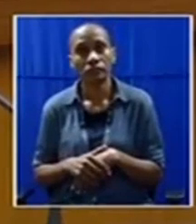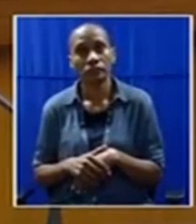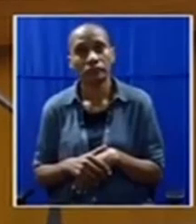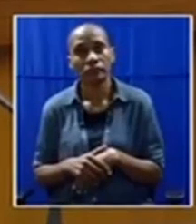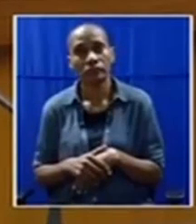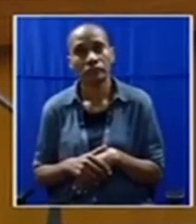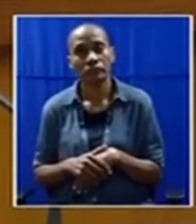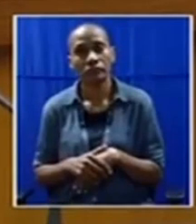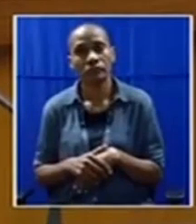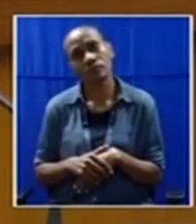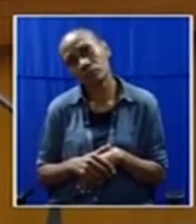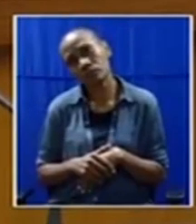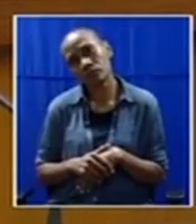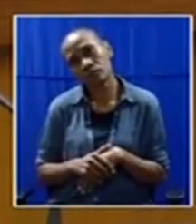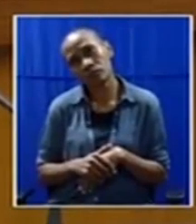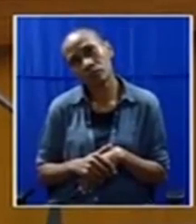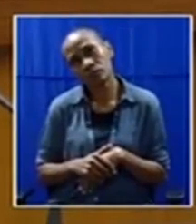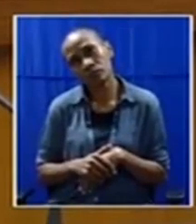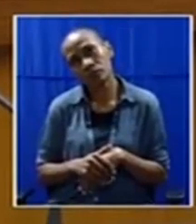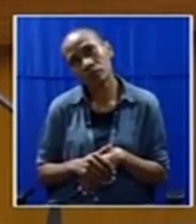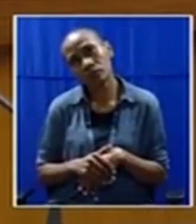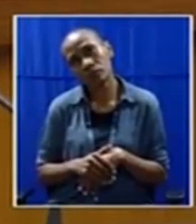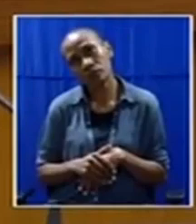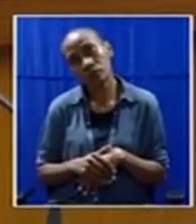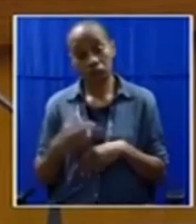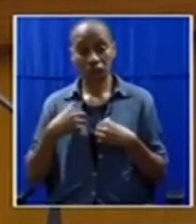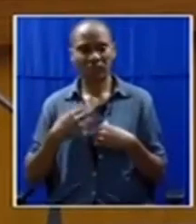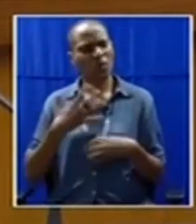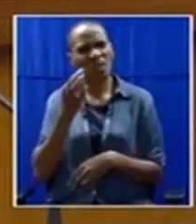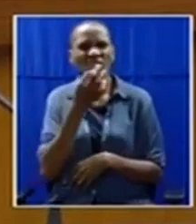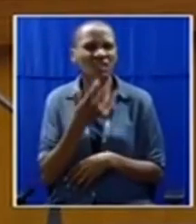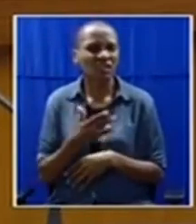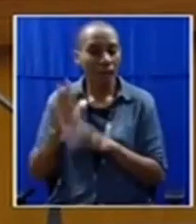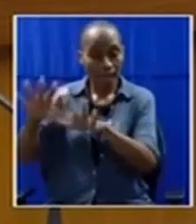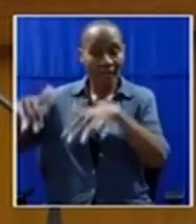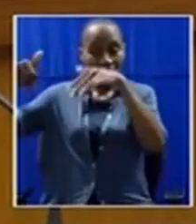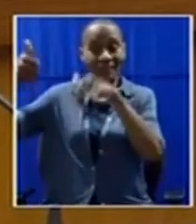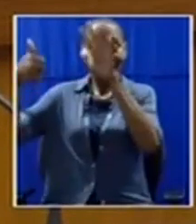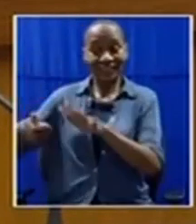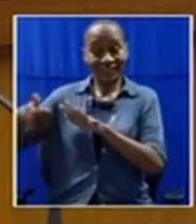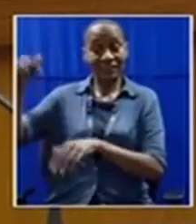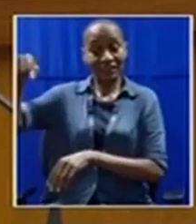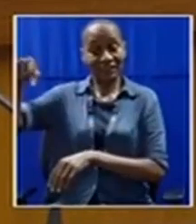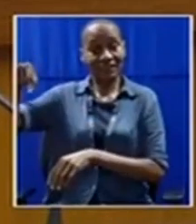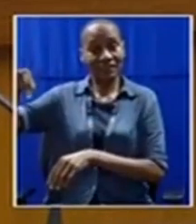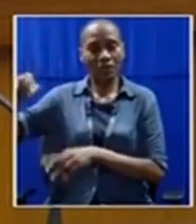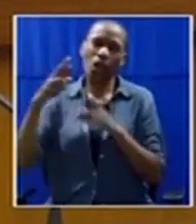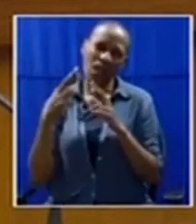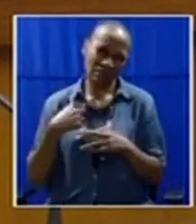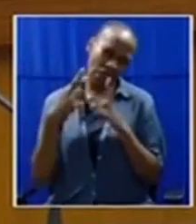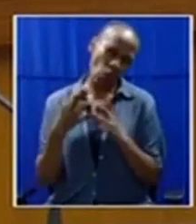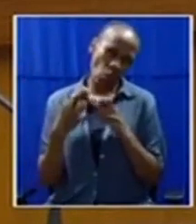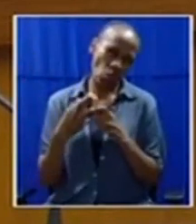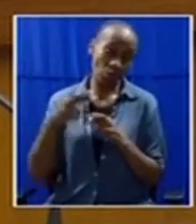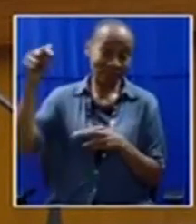We would like to say that we hope the 6th Parliament will continue to look at